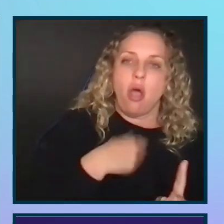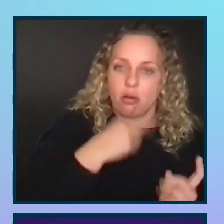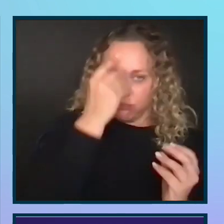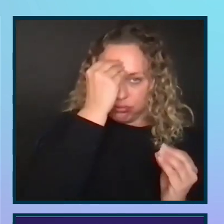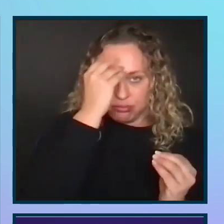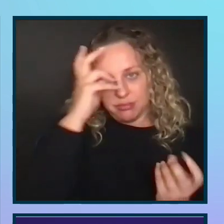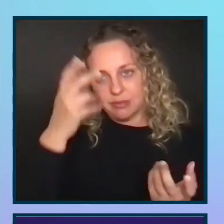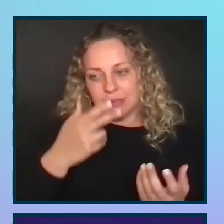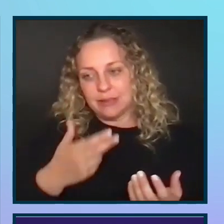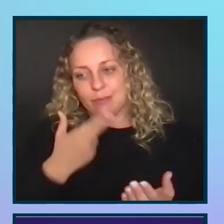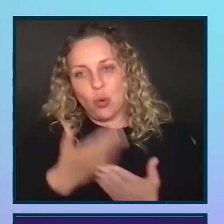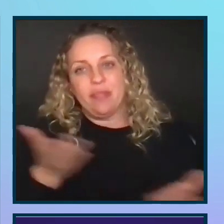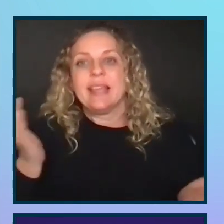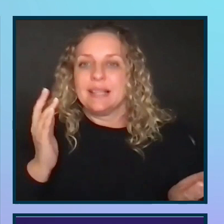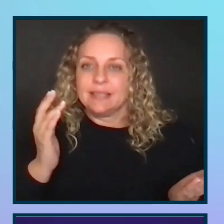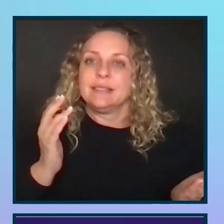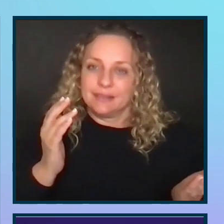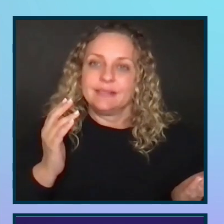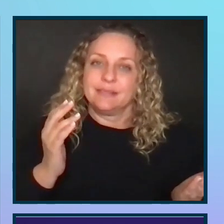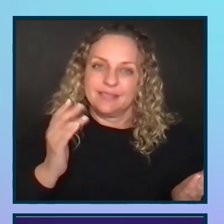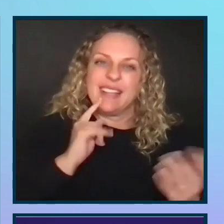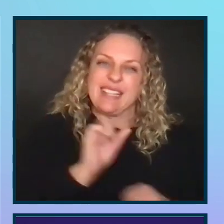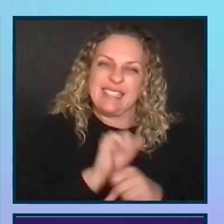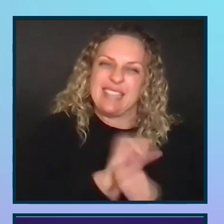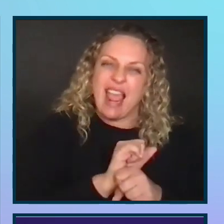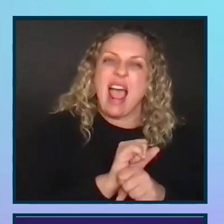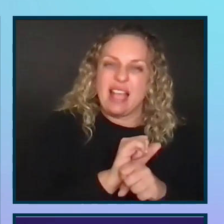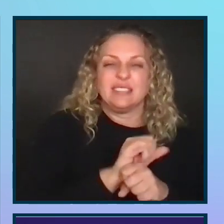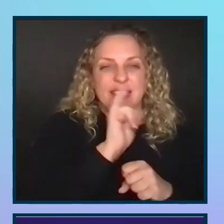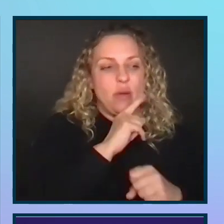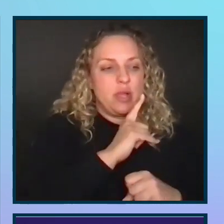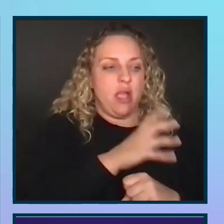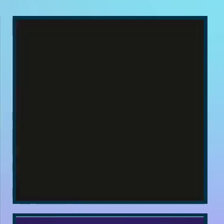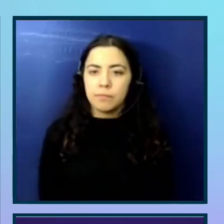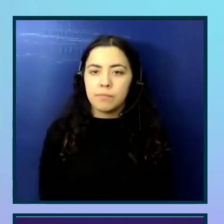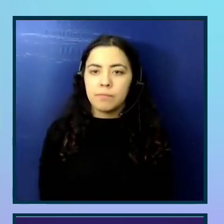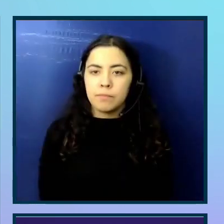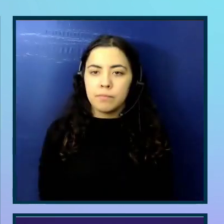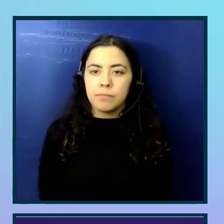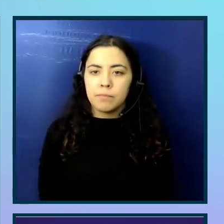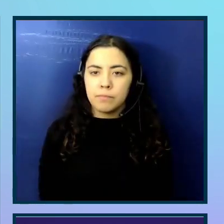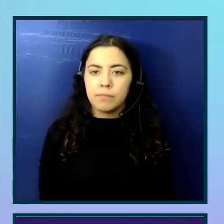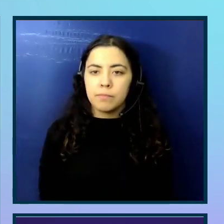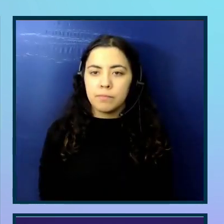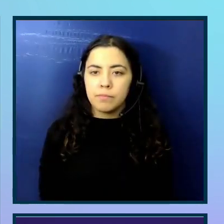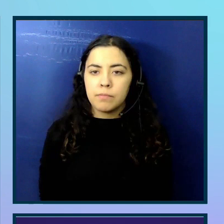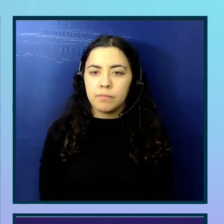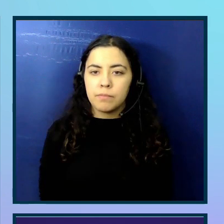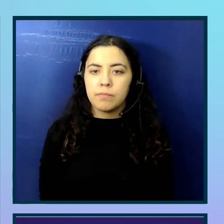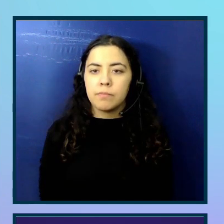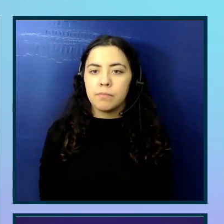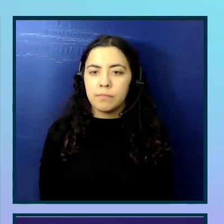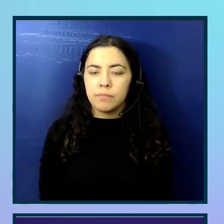spoon sinks, any task that eats away at spoons at a disproportionate rate. So barriers that I bump into that will suck me dry